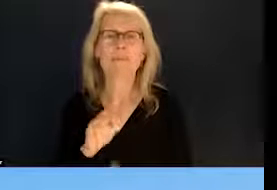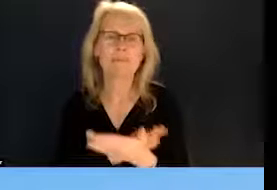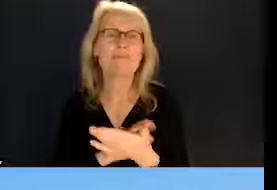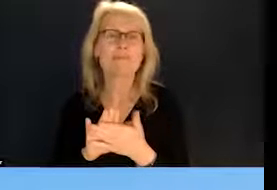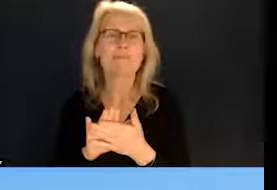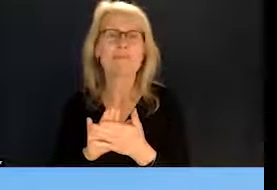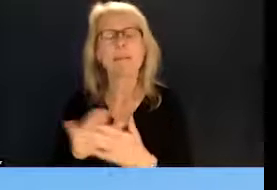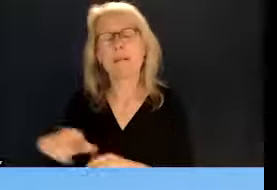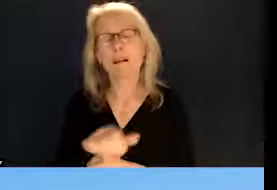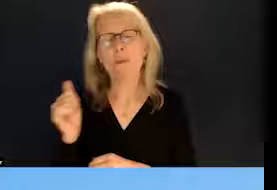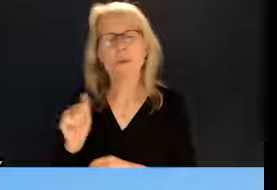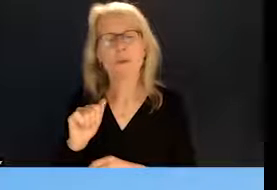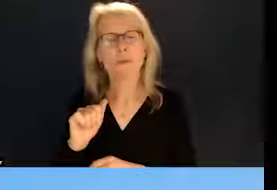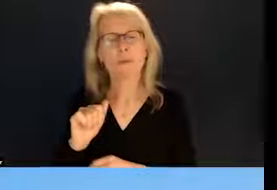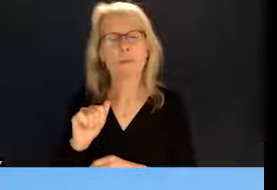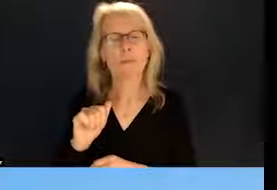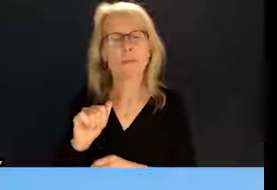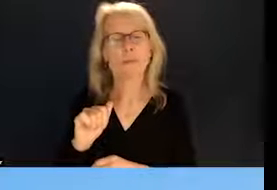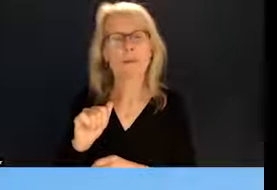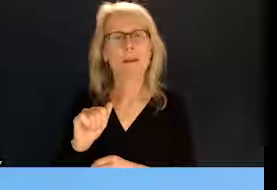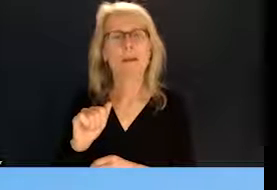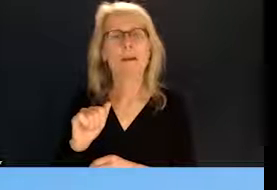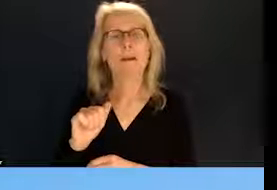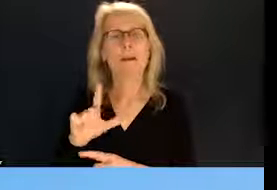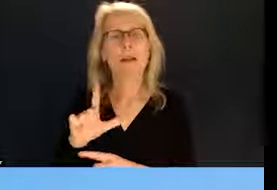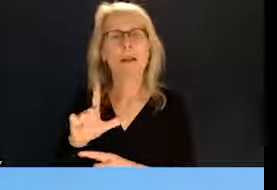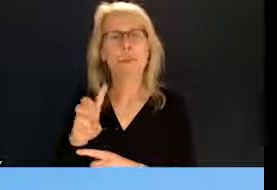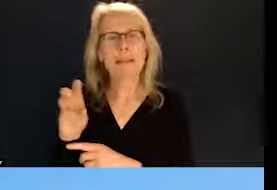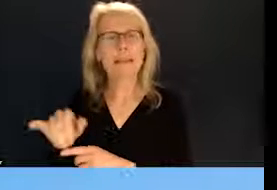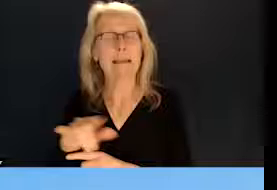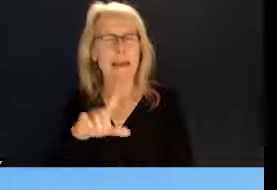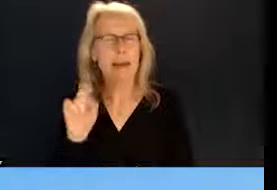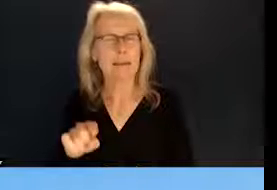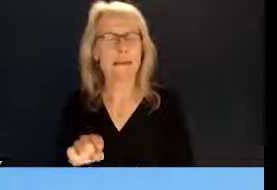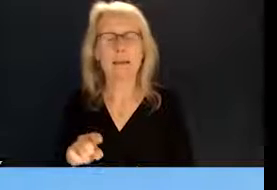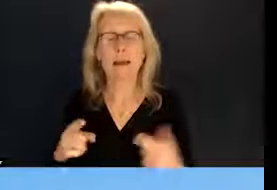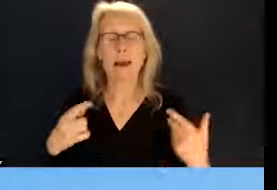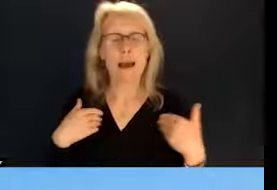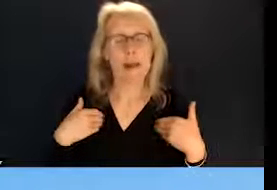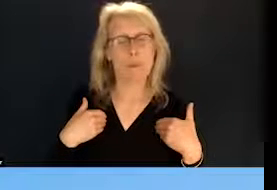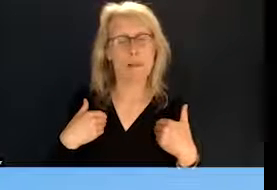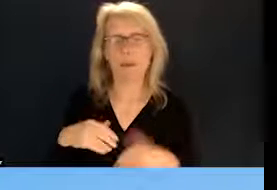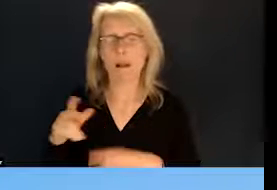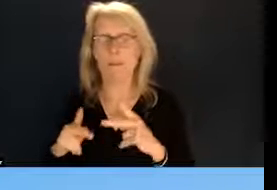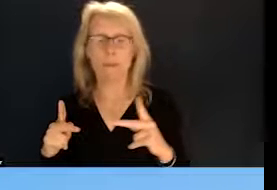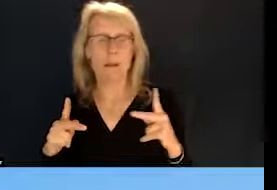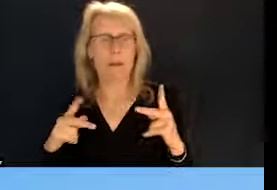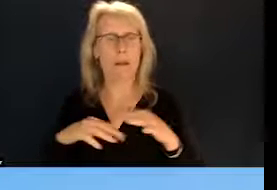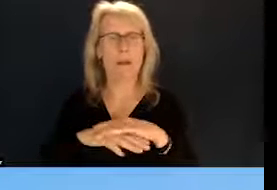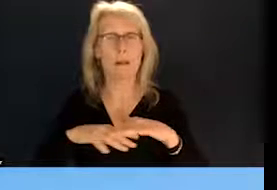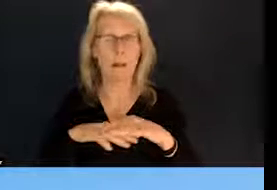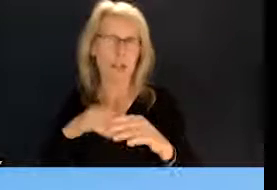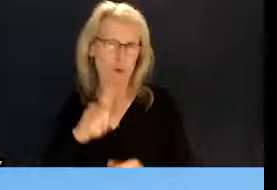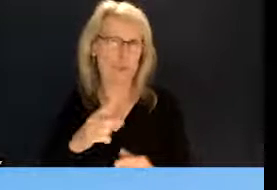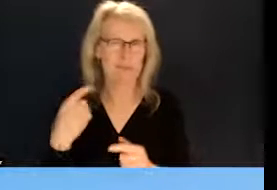involvement, I have another question from Wesley. It says that given that some instances of our animal and human interaction, like your research on the coyotes